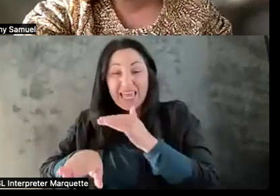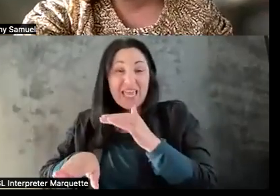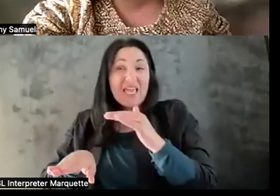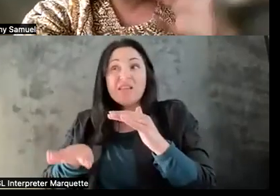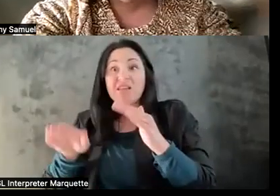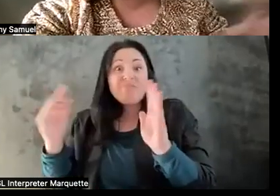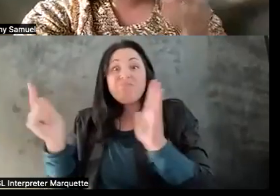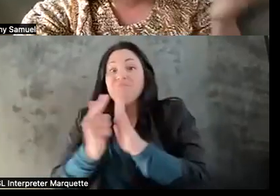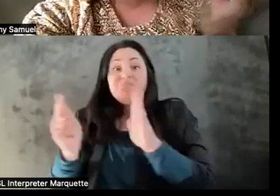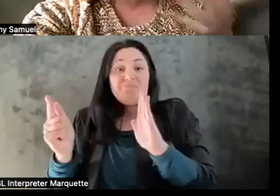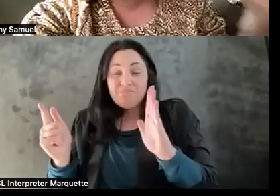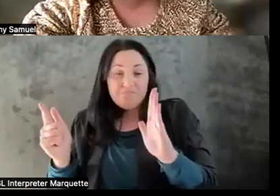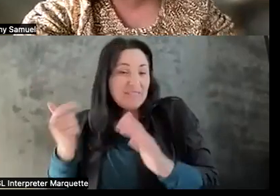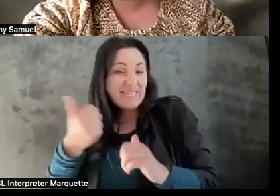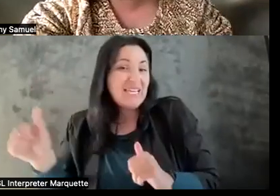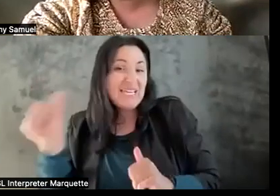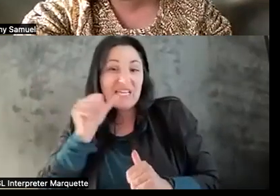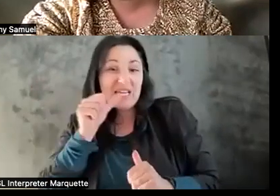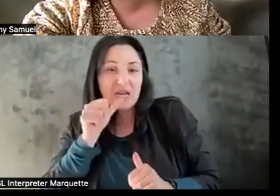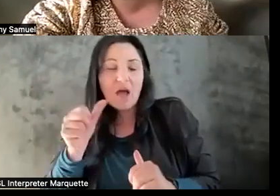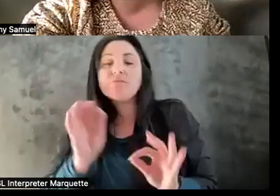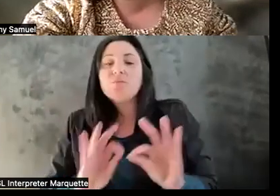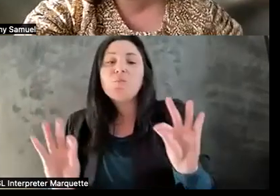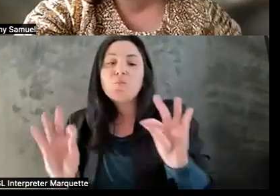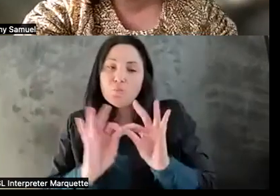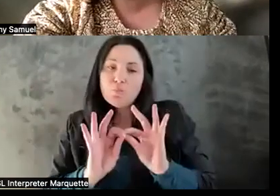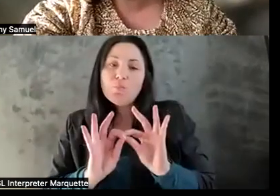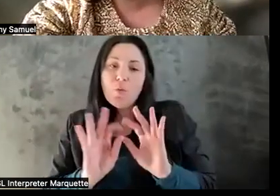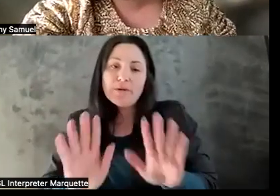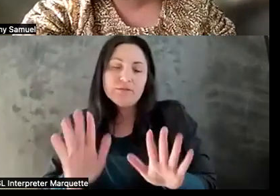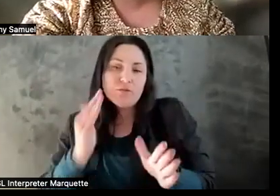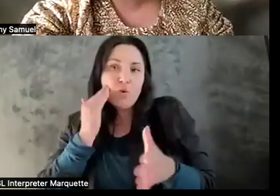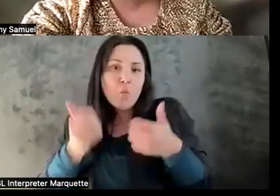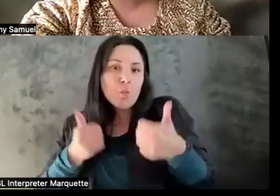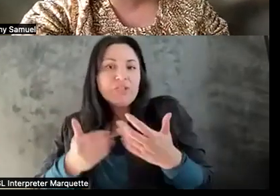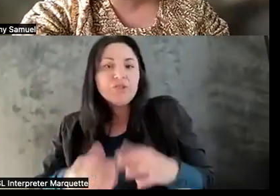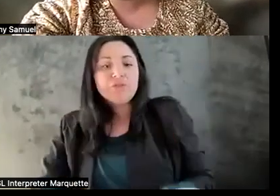completely out of their space, and it makes a big difference. So.